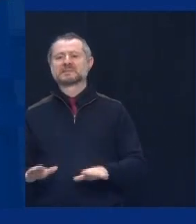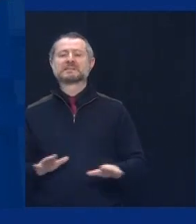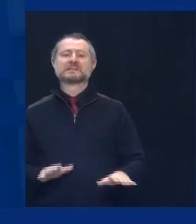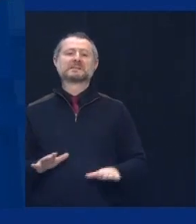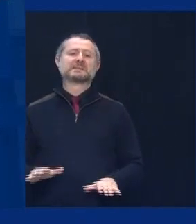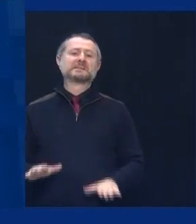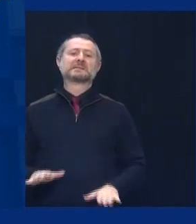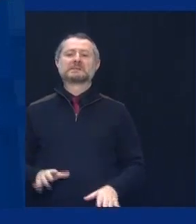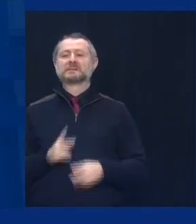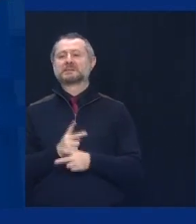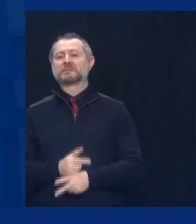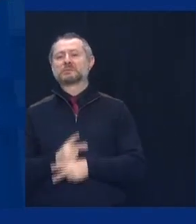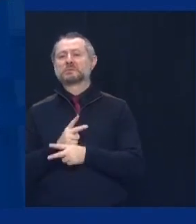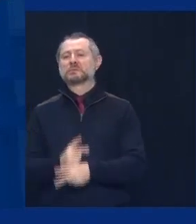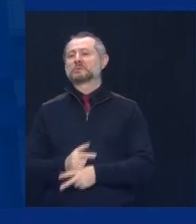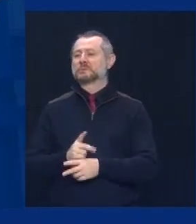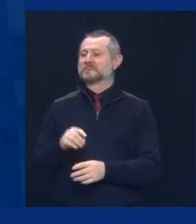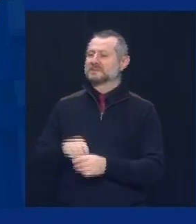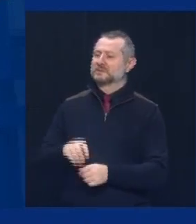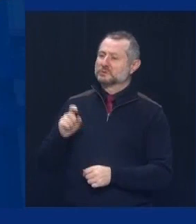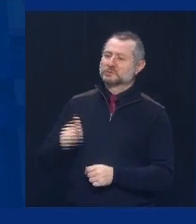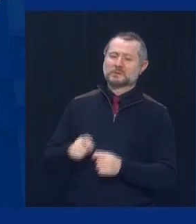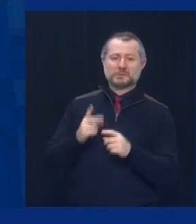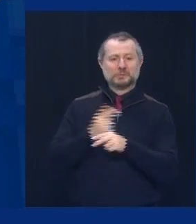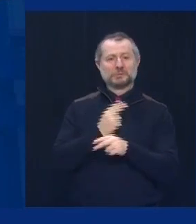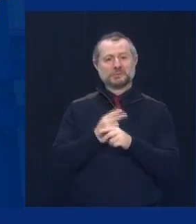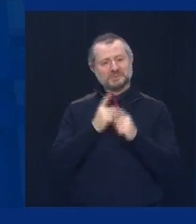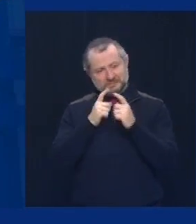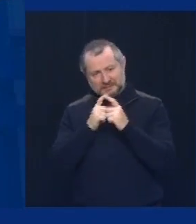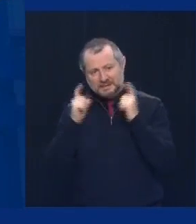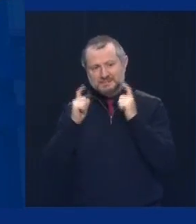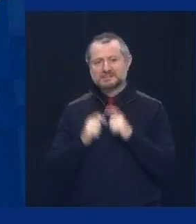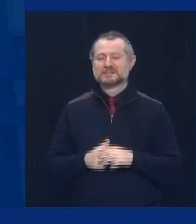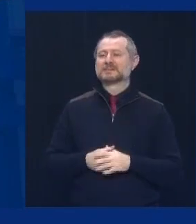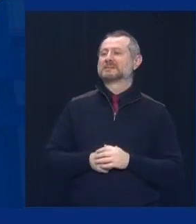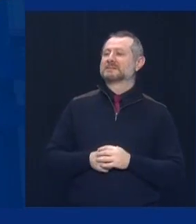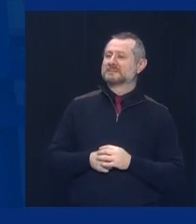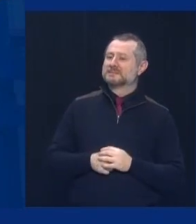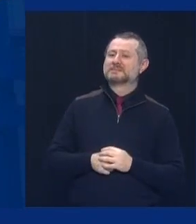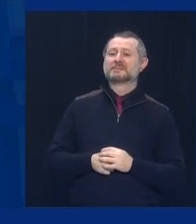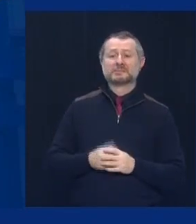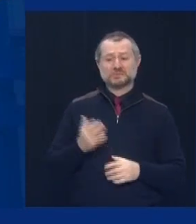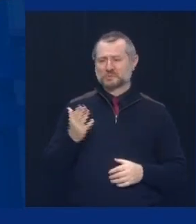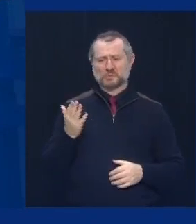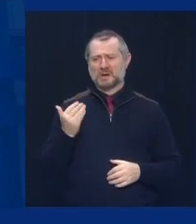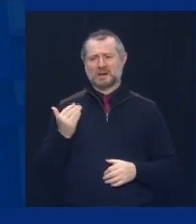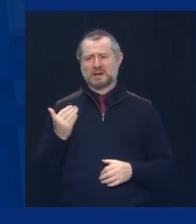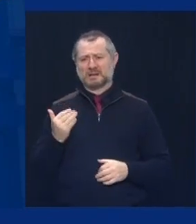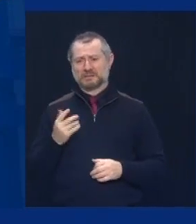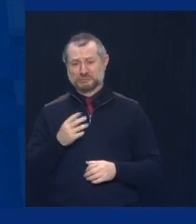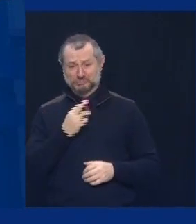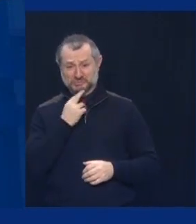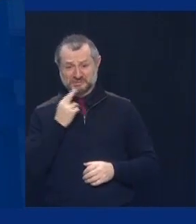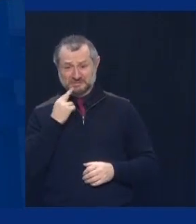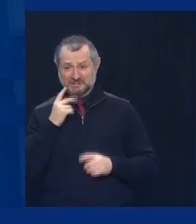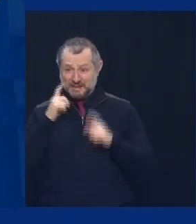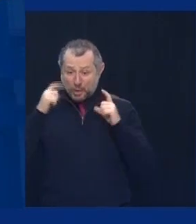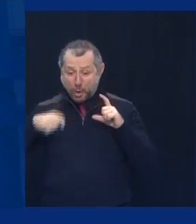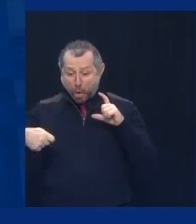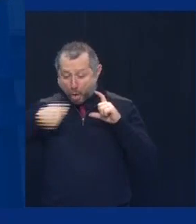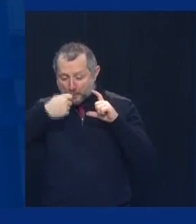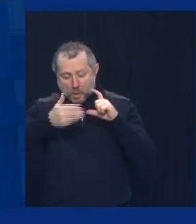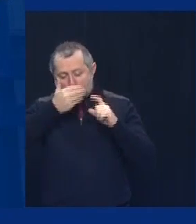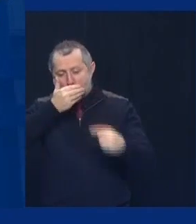no indoor without masks and indoor dining, because by definition you can't eat and wear a mask and you can't drink and wear a